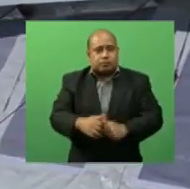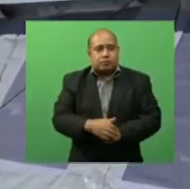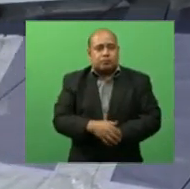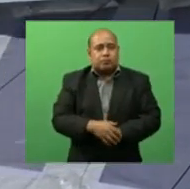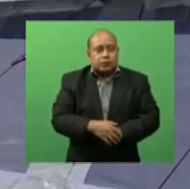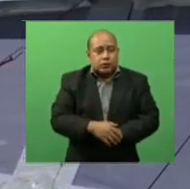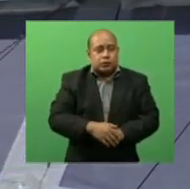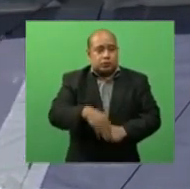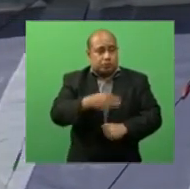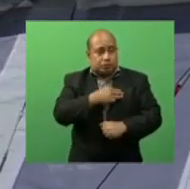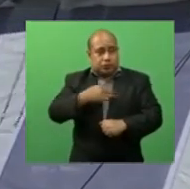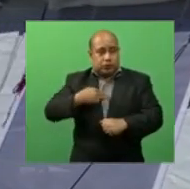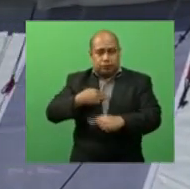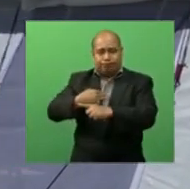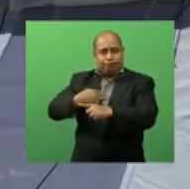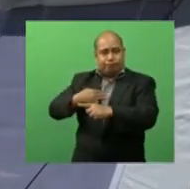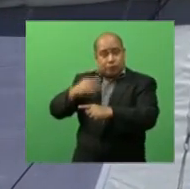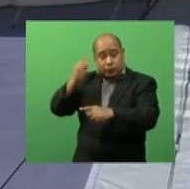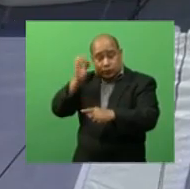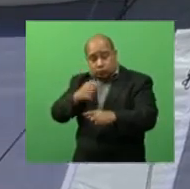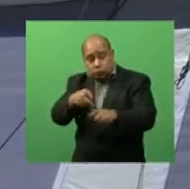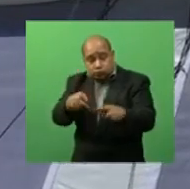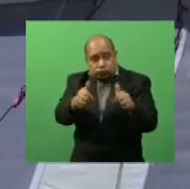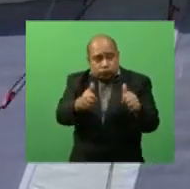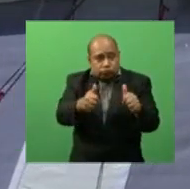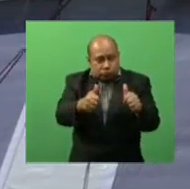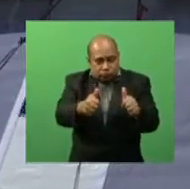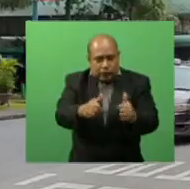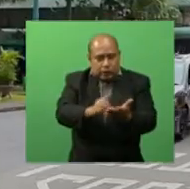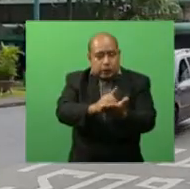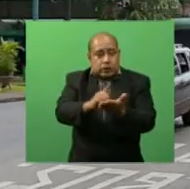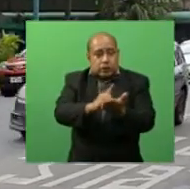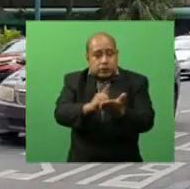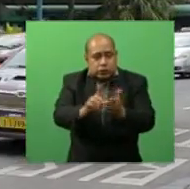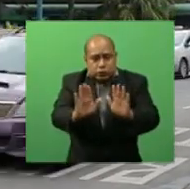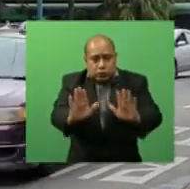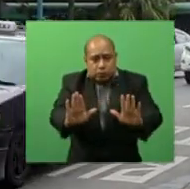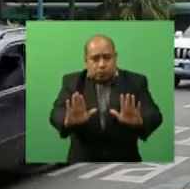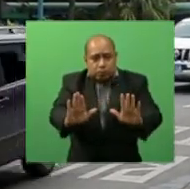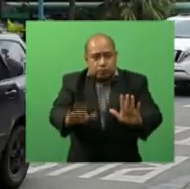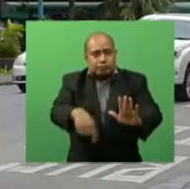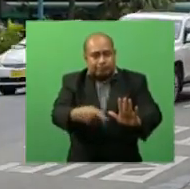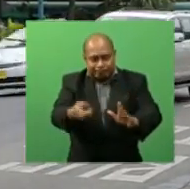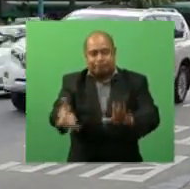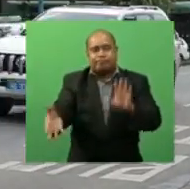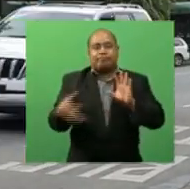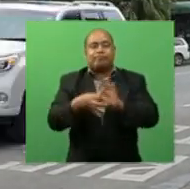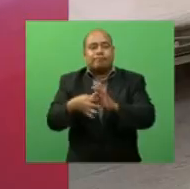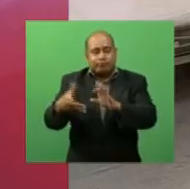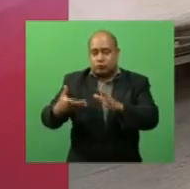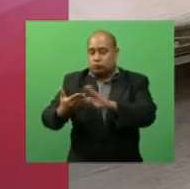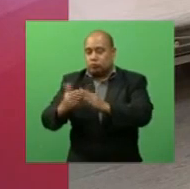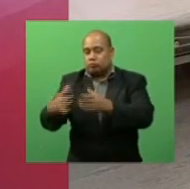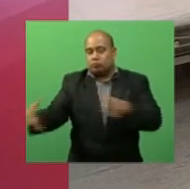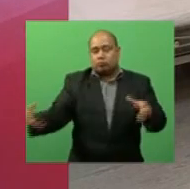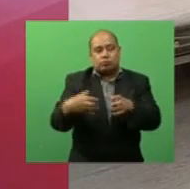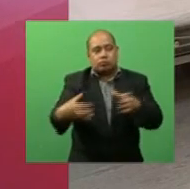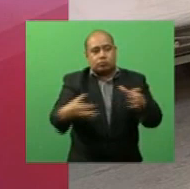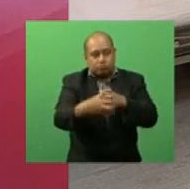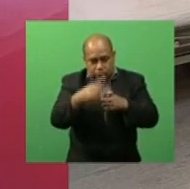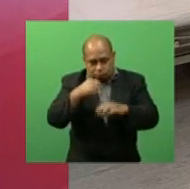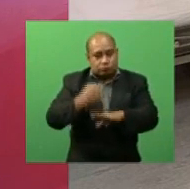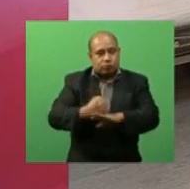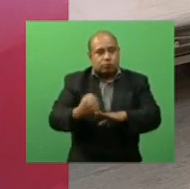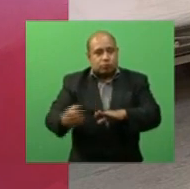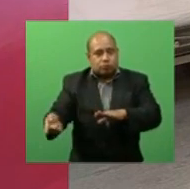a sustained effort from individuals, communities and the government. What we do know is that the virus may take